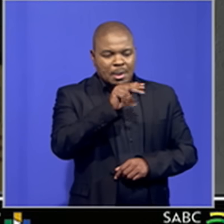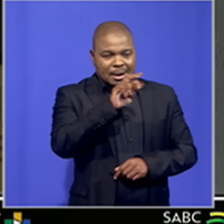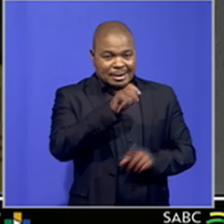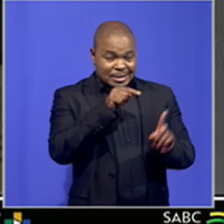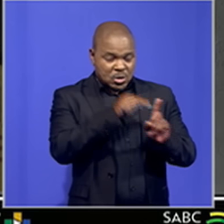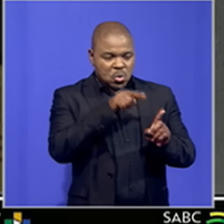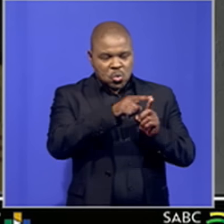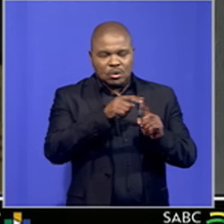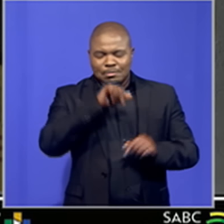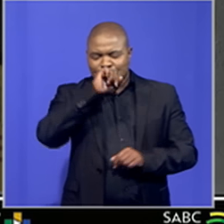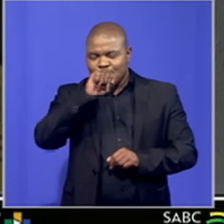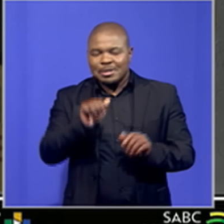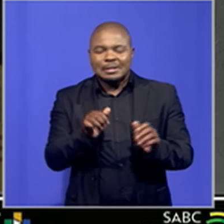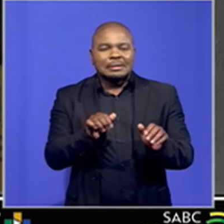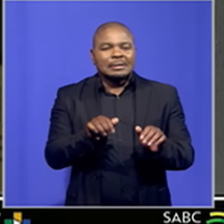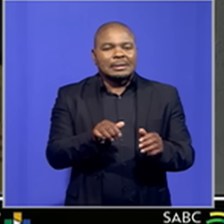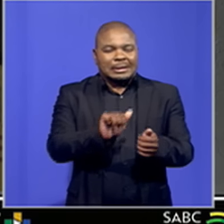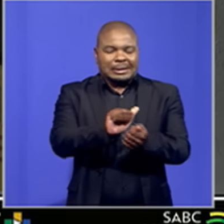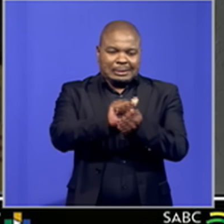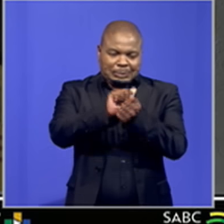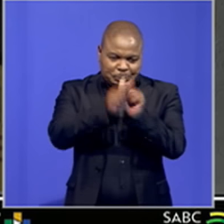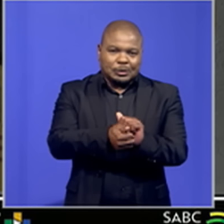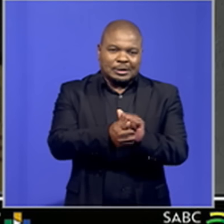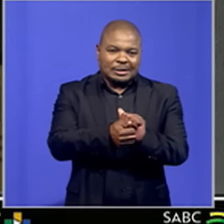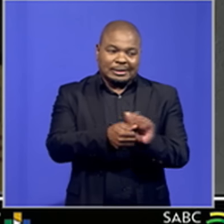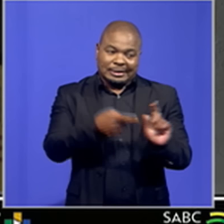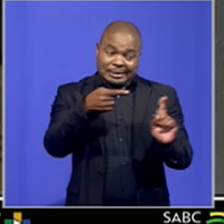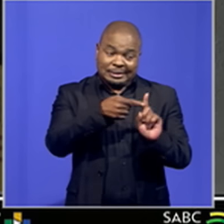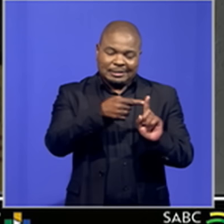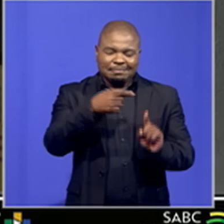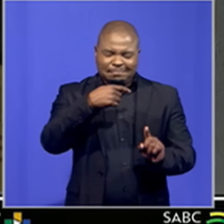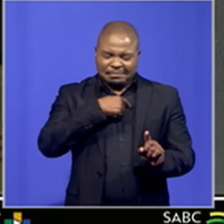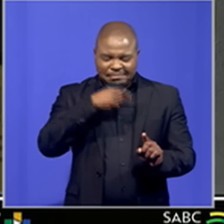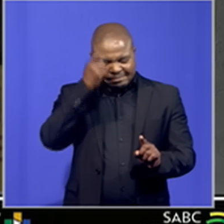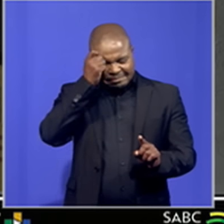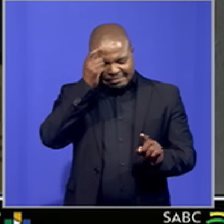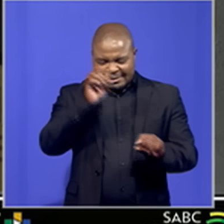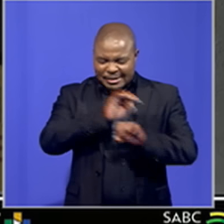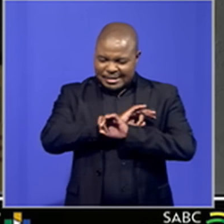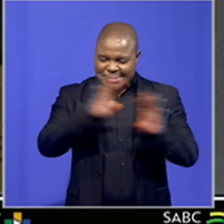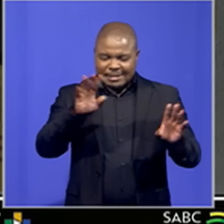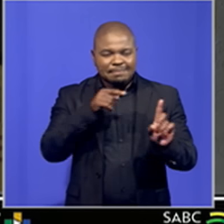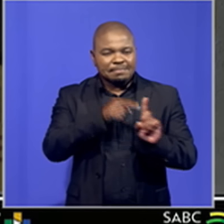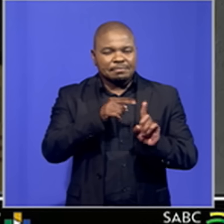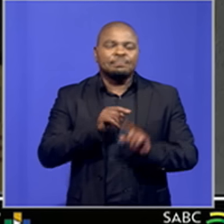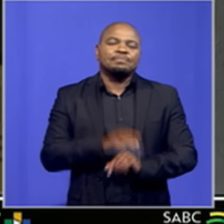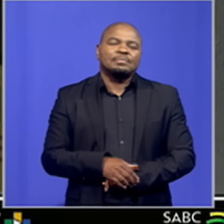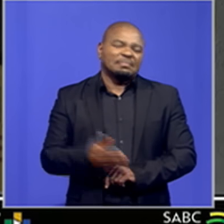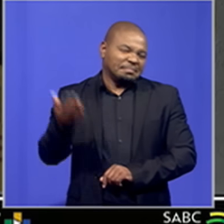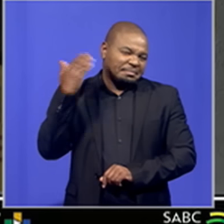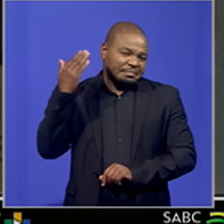motho a ratang dipapadi thata. Ke sona sebodi seo ke ne ke se utlwisisa sa mehleng.